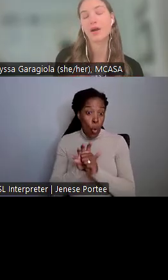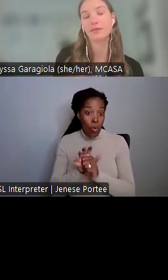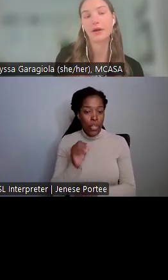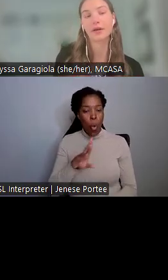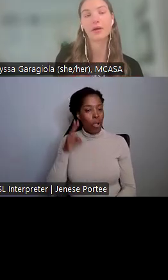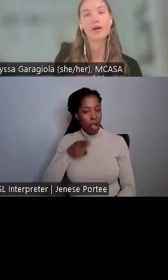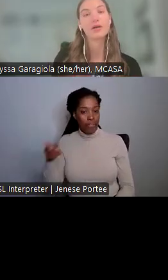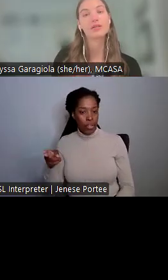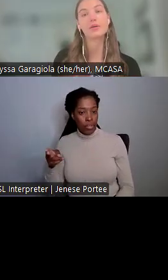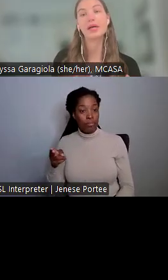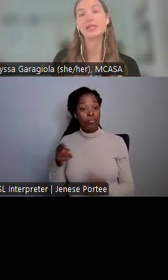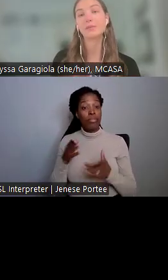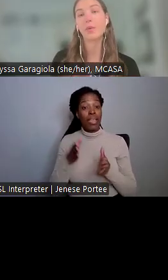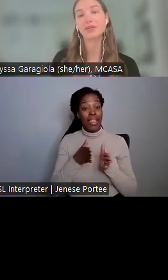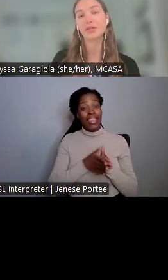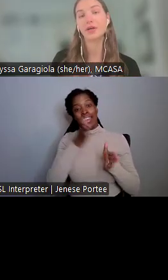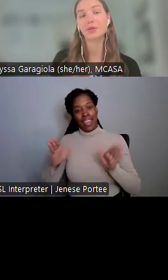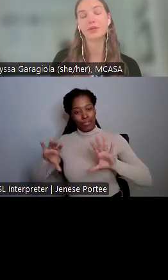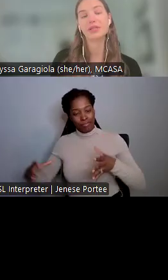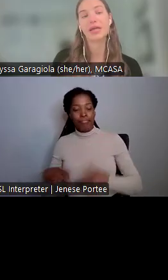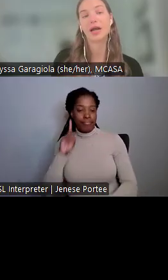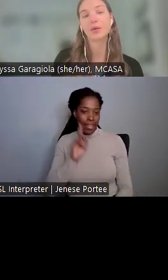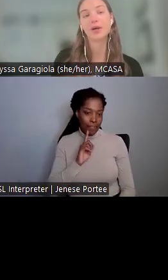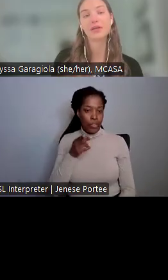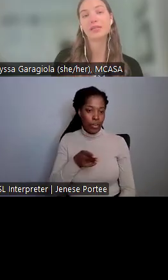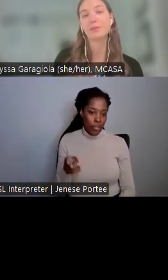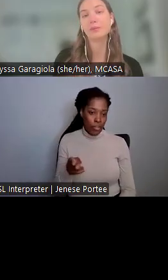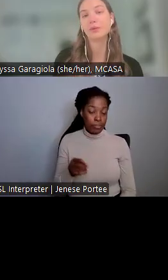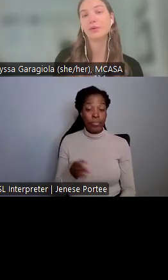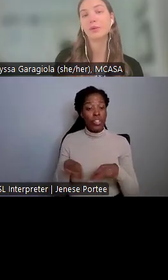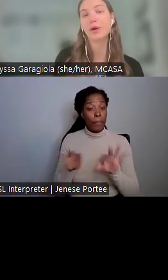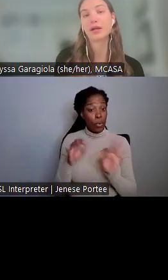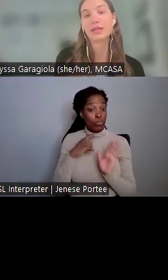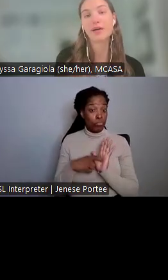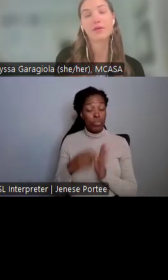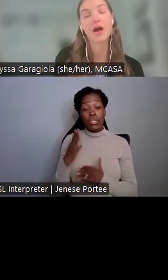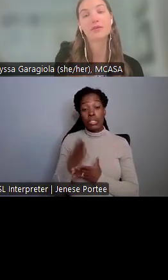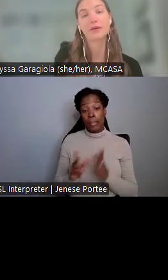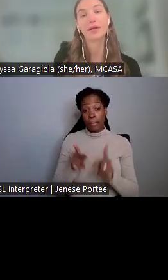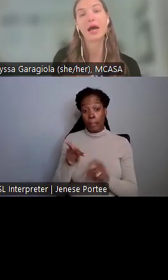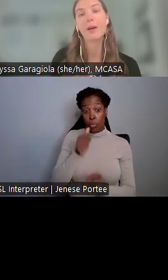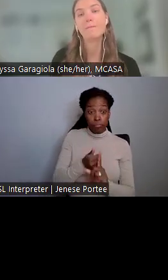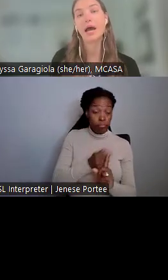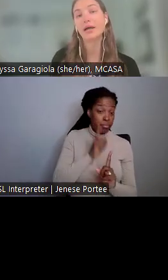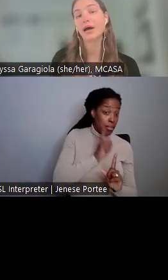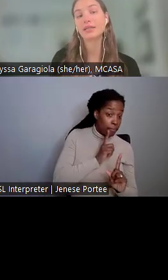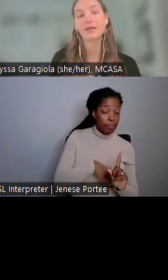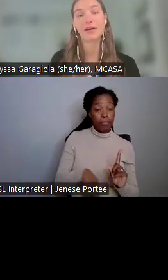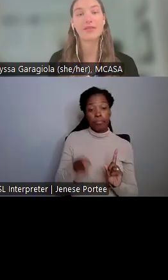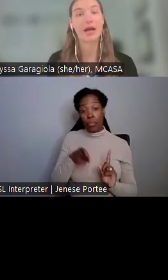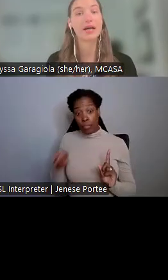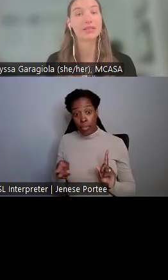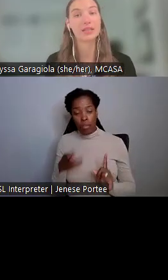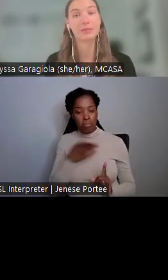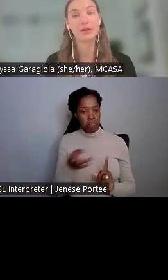deaf or hard of hearing. So it's important to note with this category that some people who are deaf or hard of hearing may